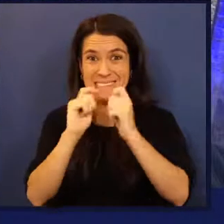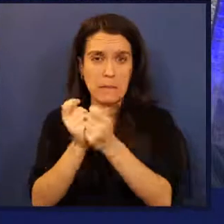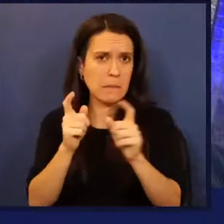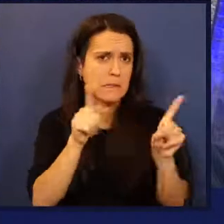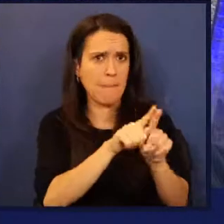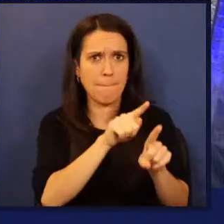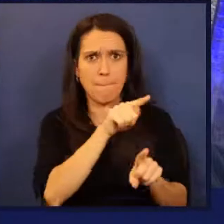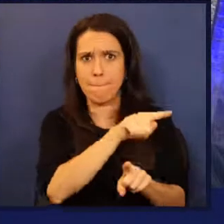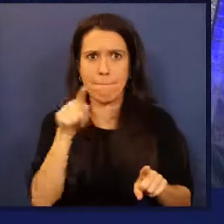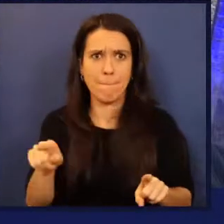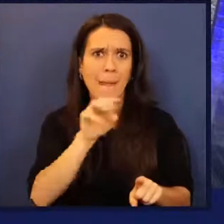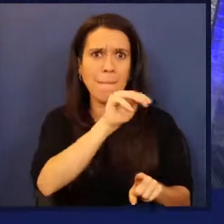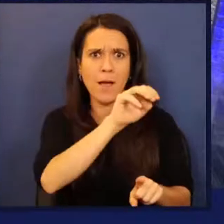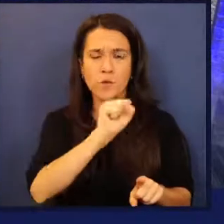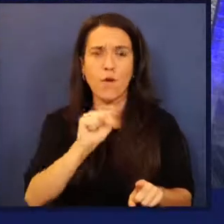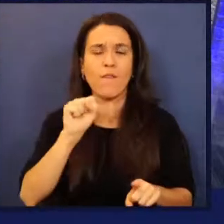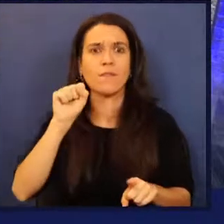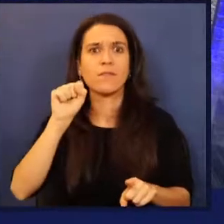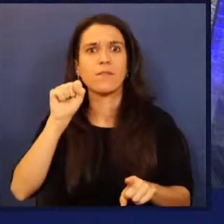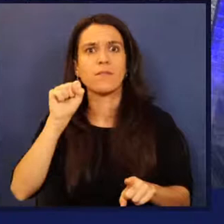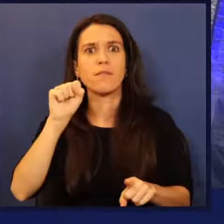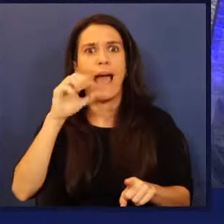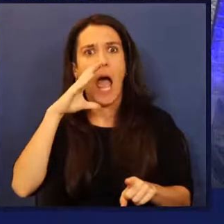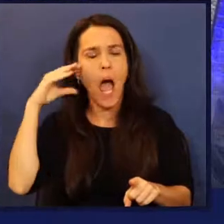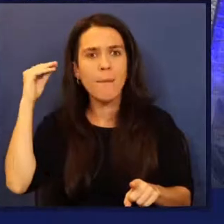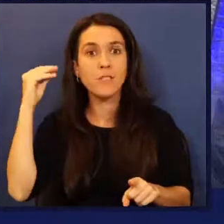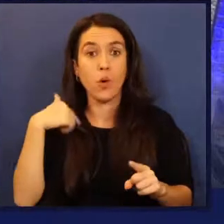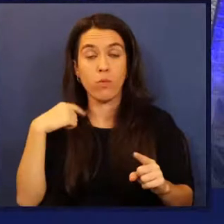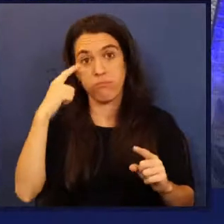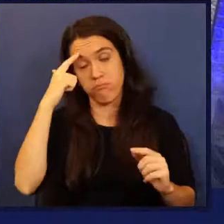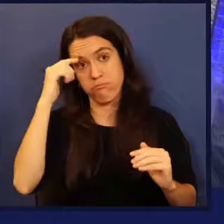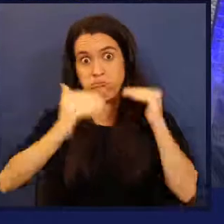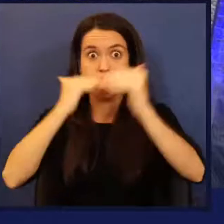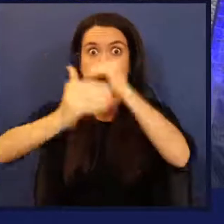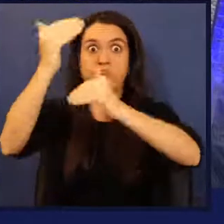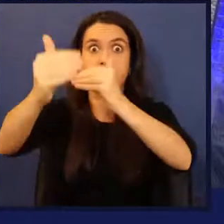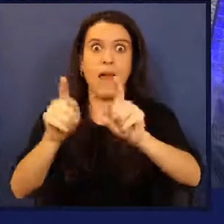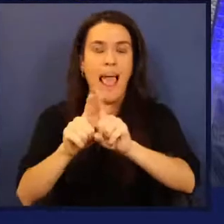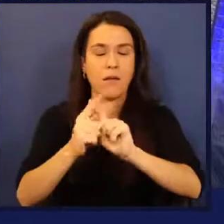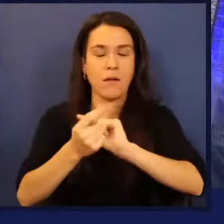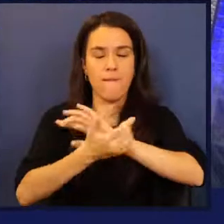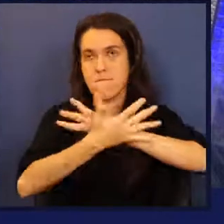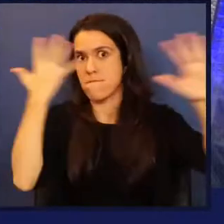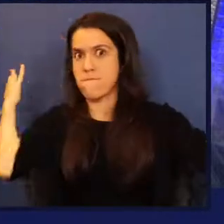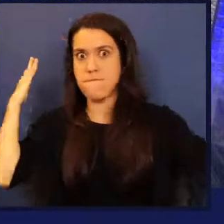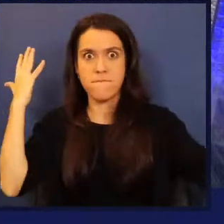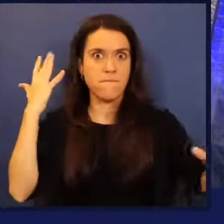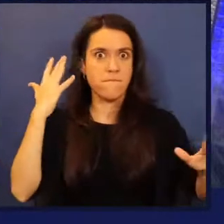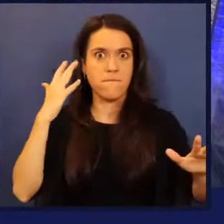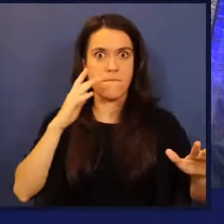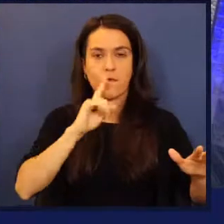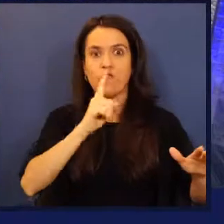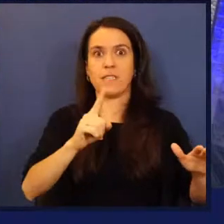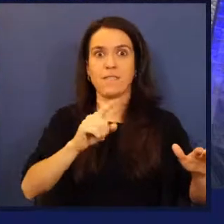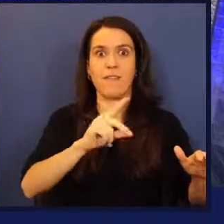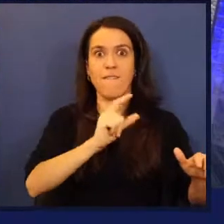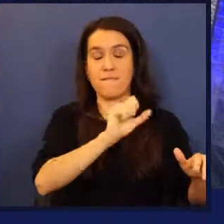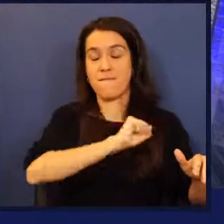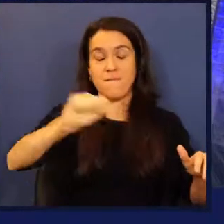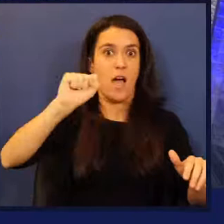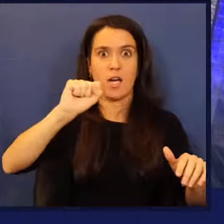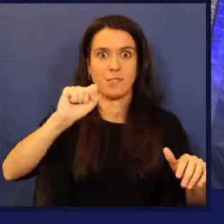was so high that we really didn't, it was kind of like, Seth's, message. It was like